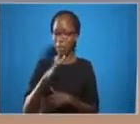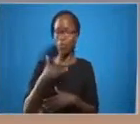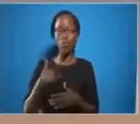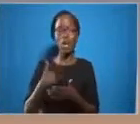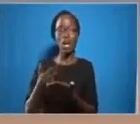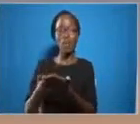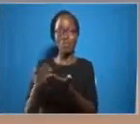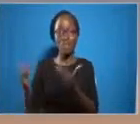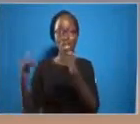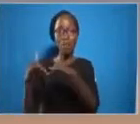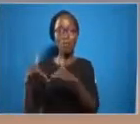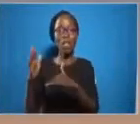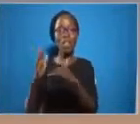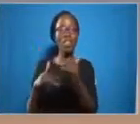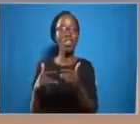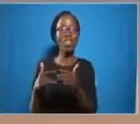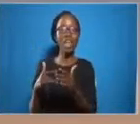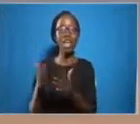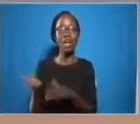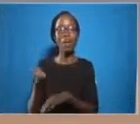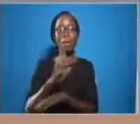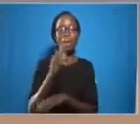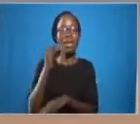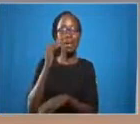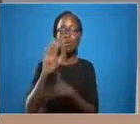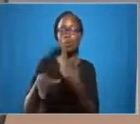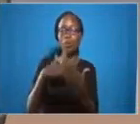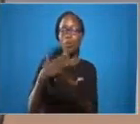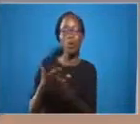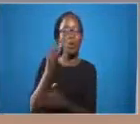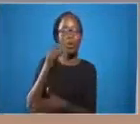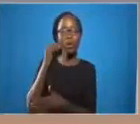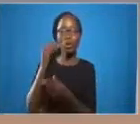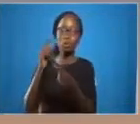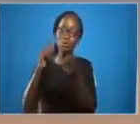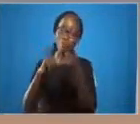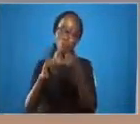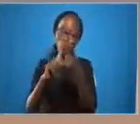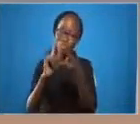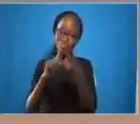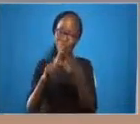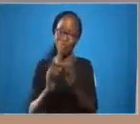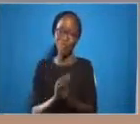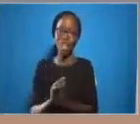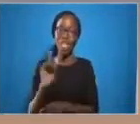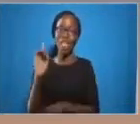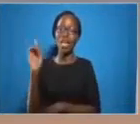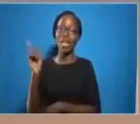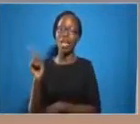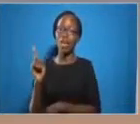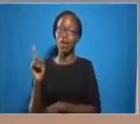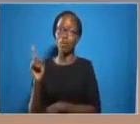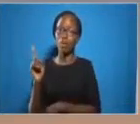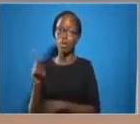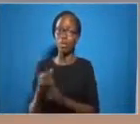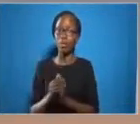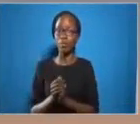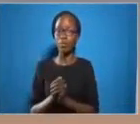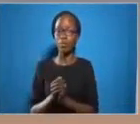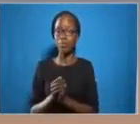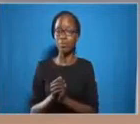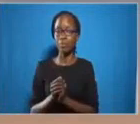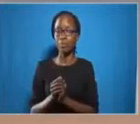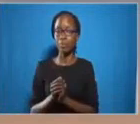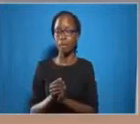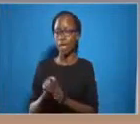than back at home? So, welcome home. Number two, Nairobi is the Silicon Savannah of the